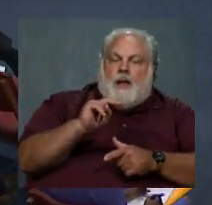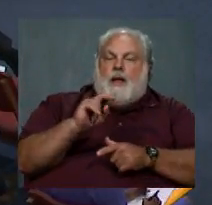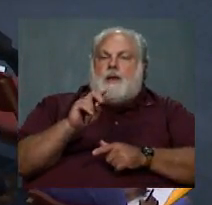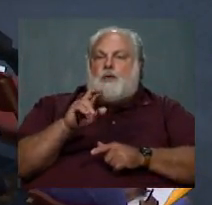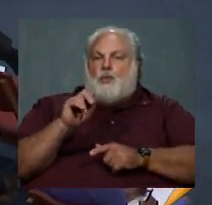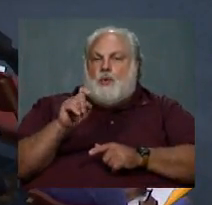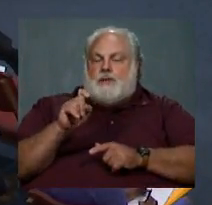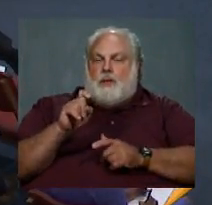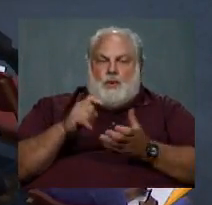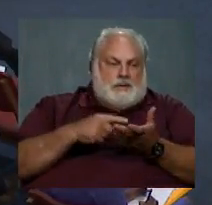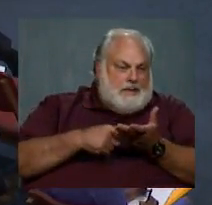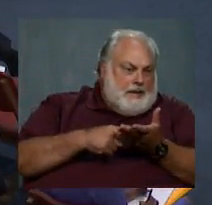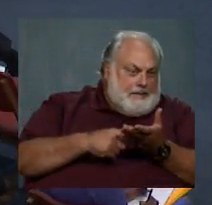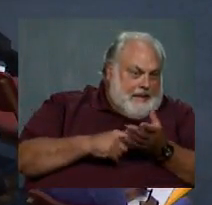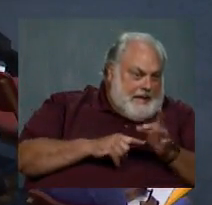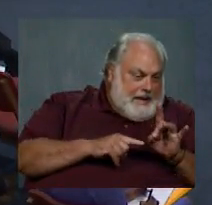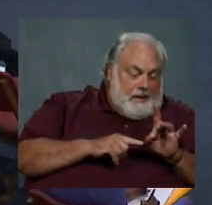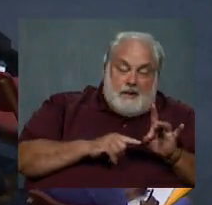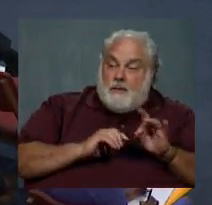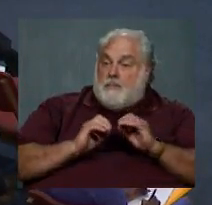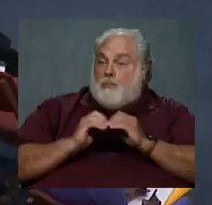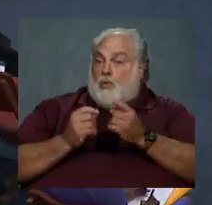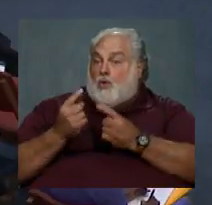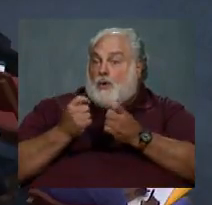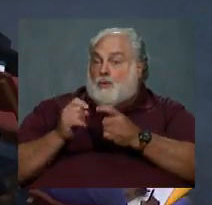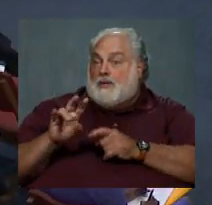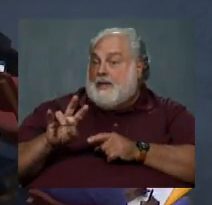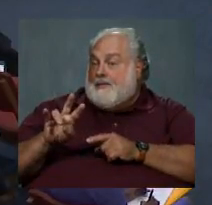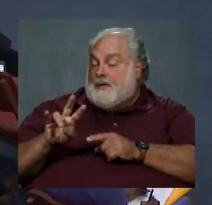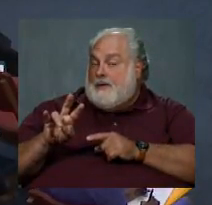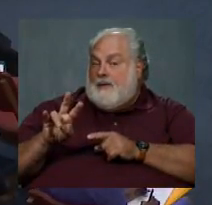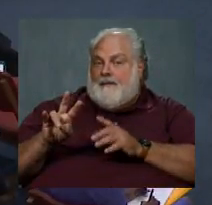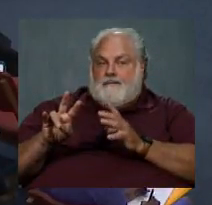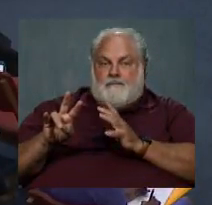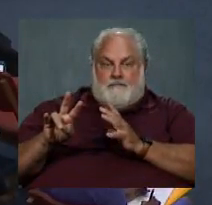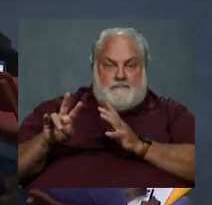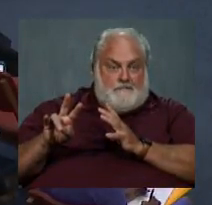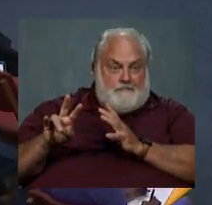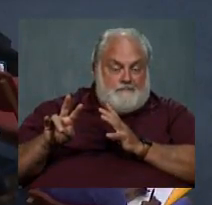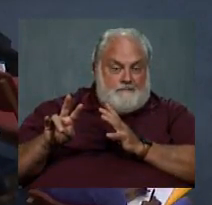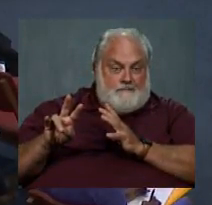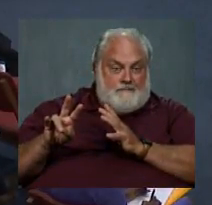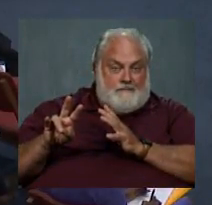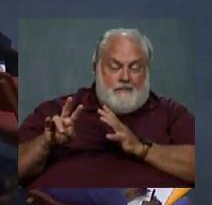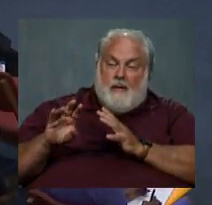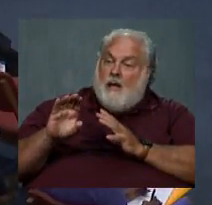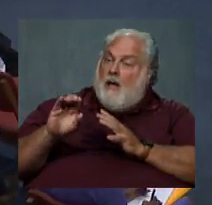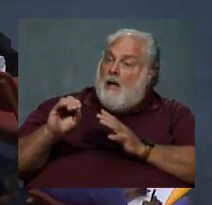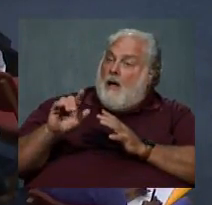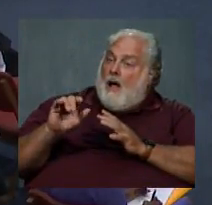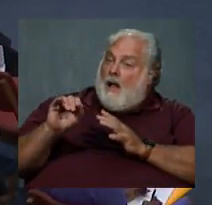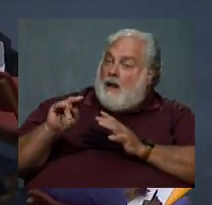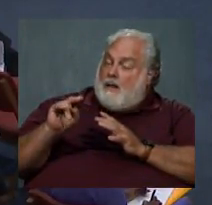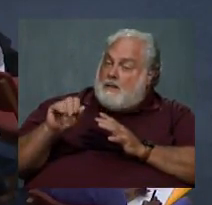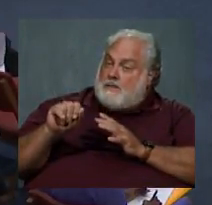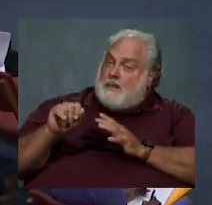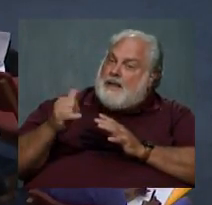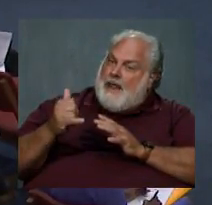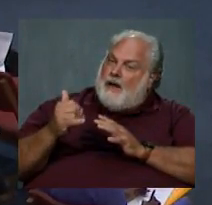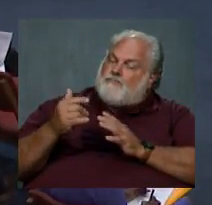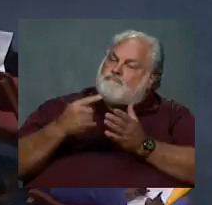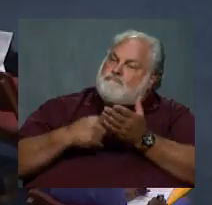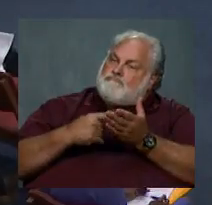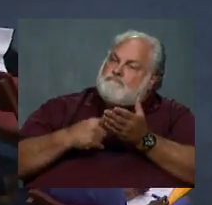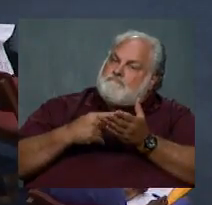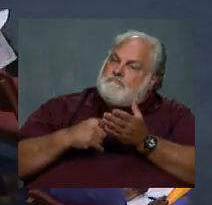was concerned. Okay. It's Are not there any there other yet. questions on item 7? All right. And Mr. Collins, if you'll address item